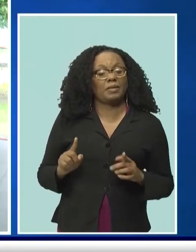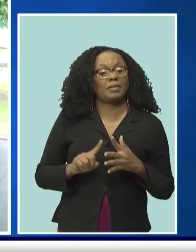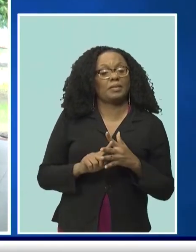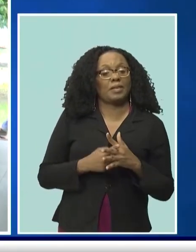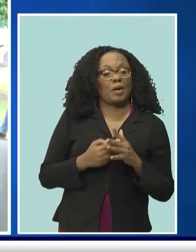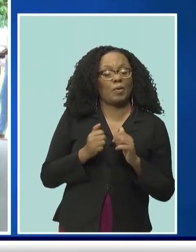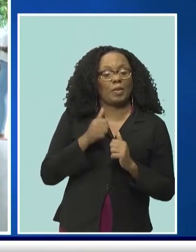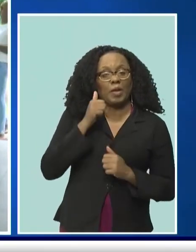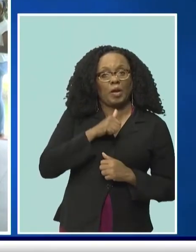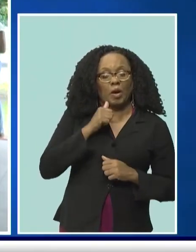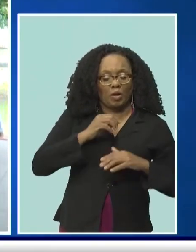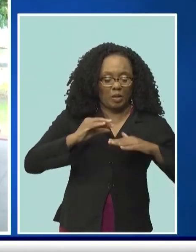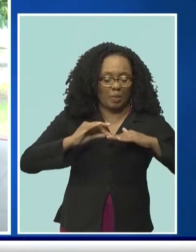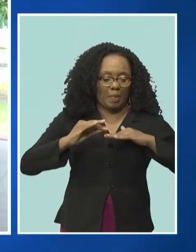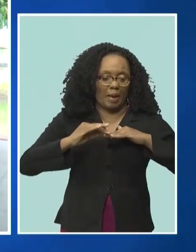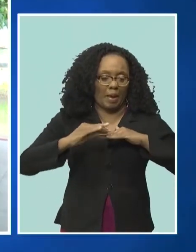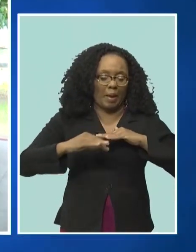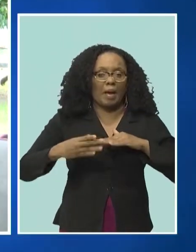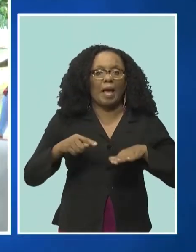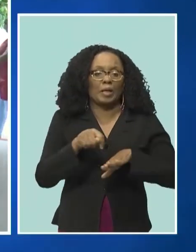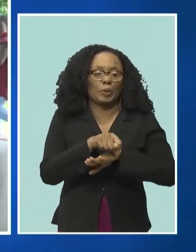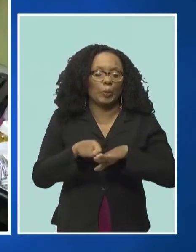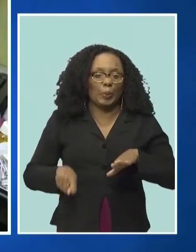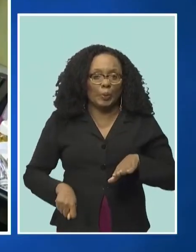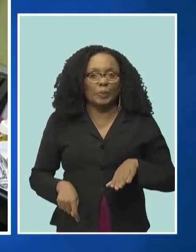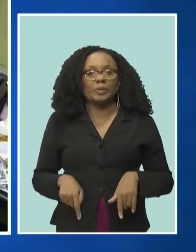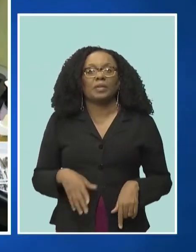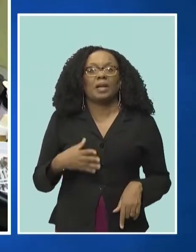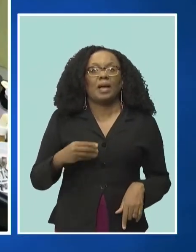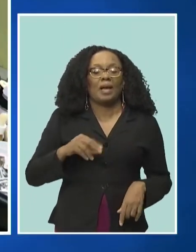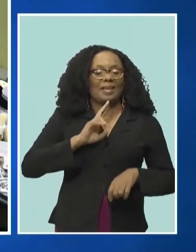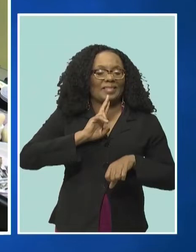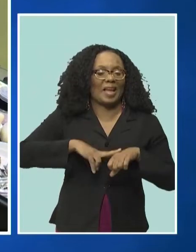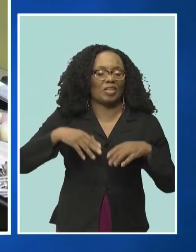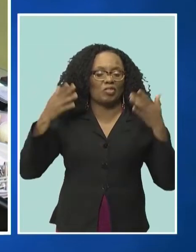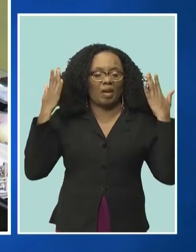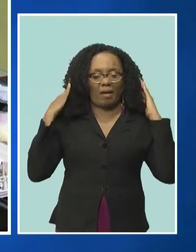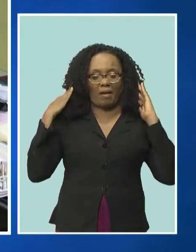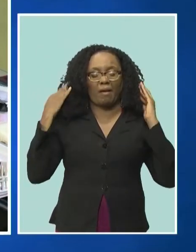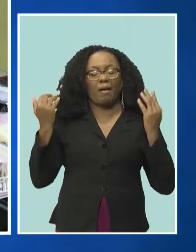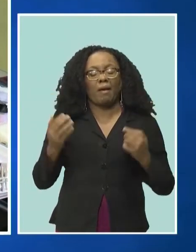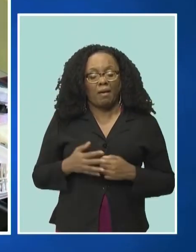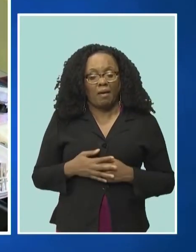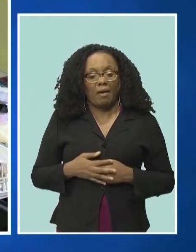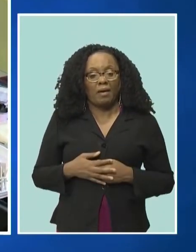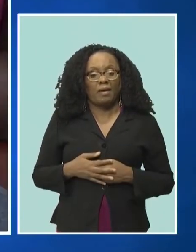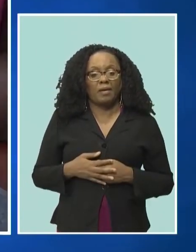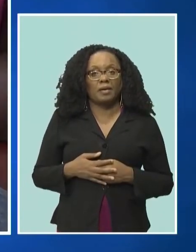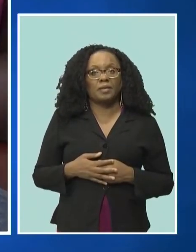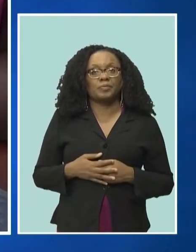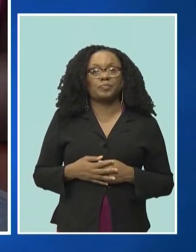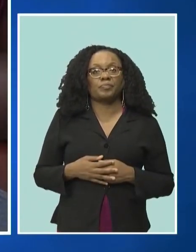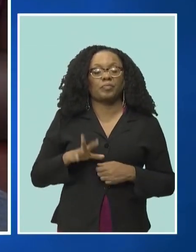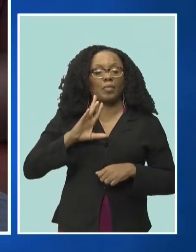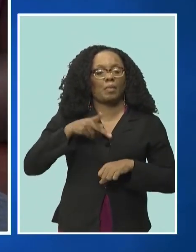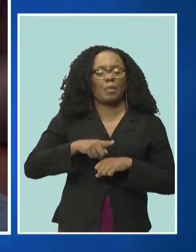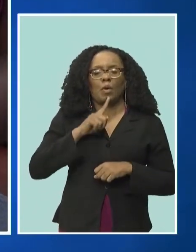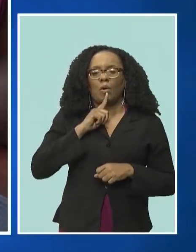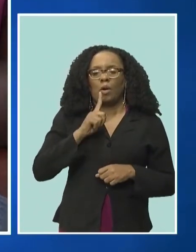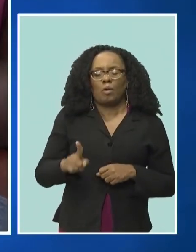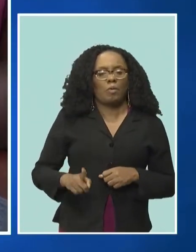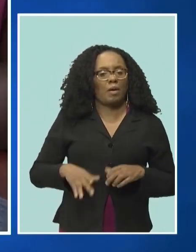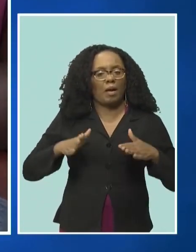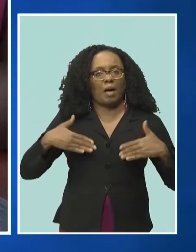offering manicures, pedicures, and natural hairstyles. Principal Major Andrew Skeet is thrilled with the opening of the salon because it means